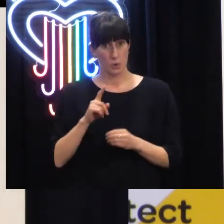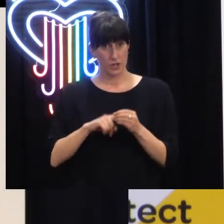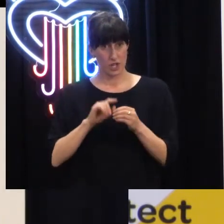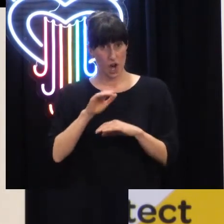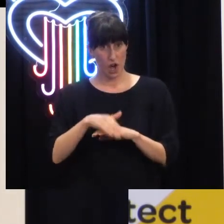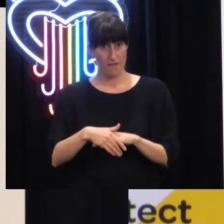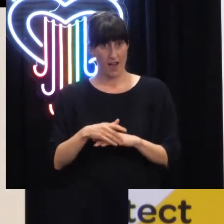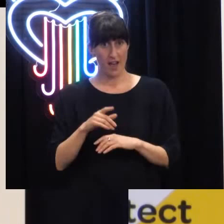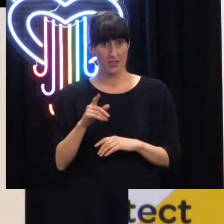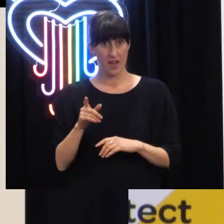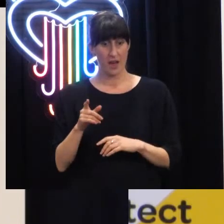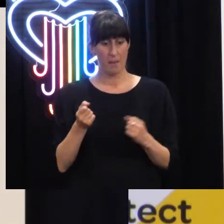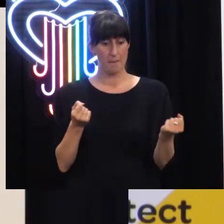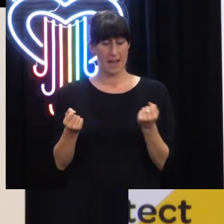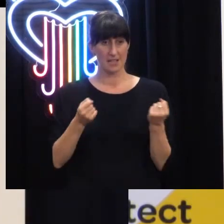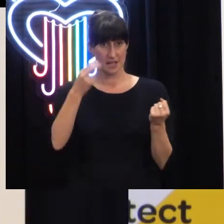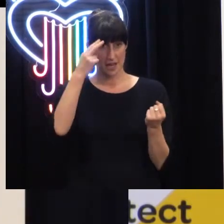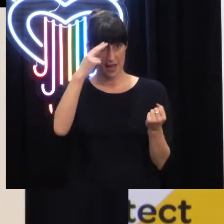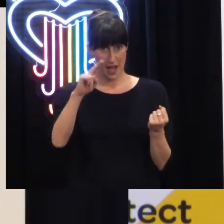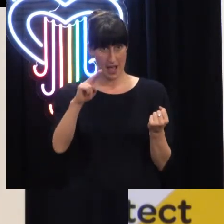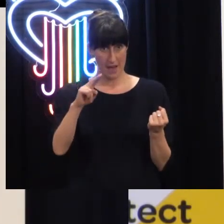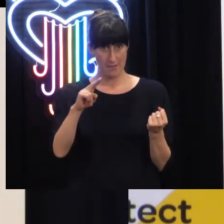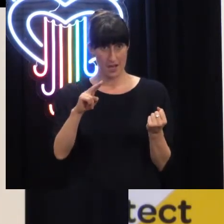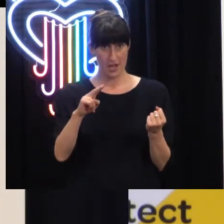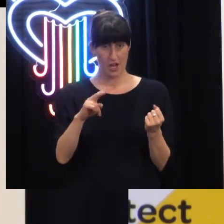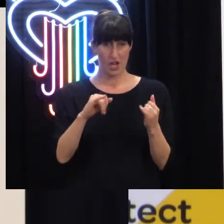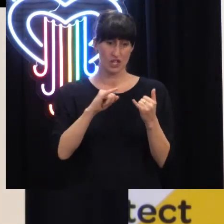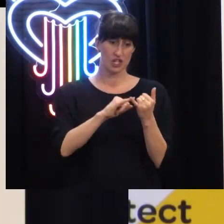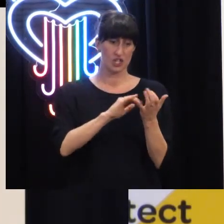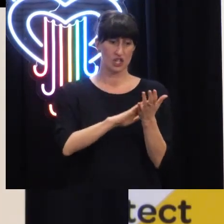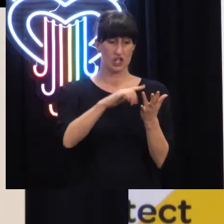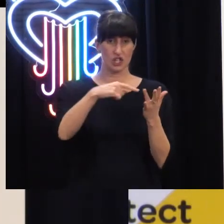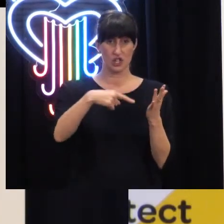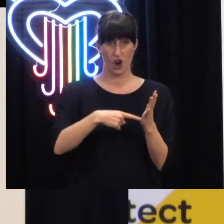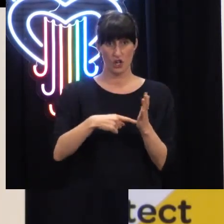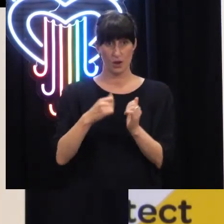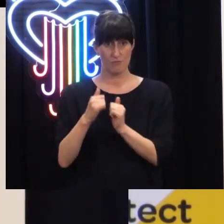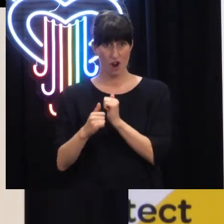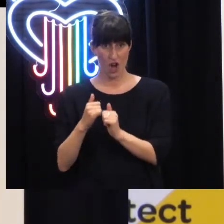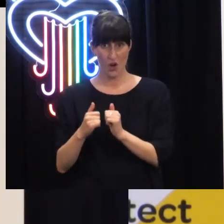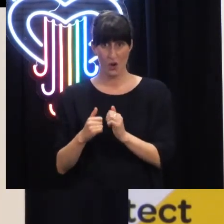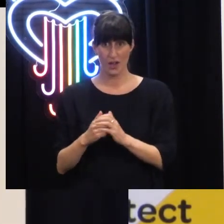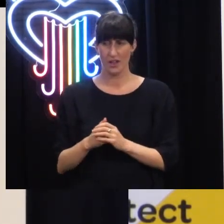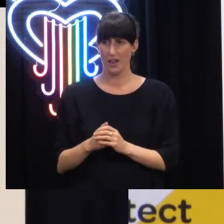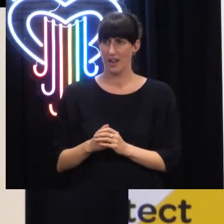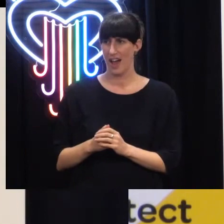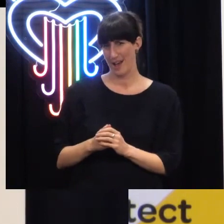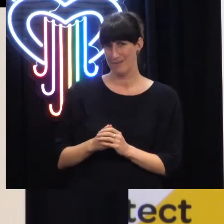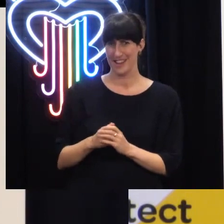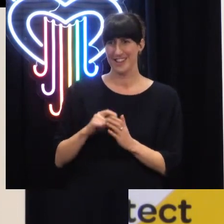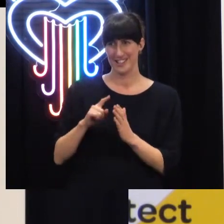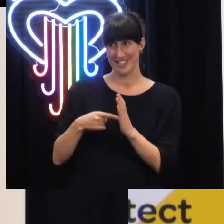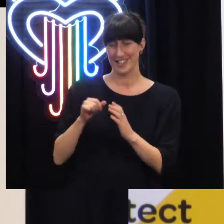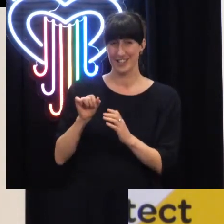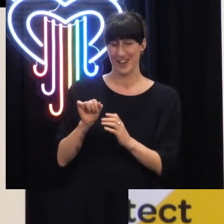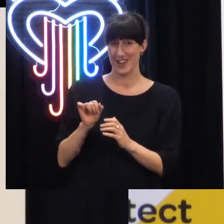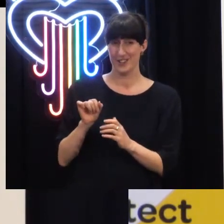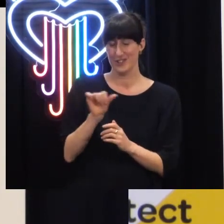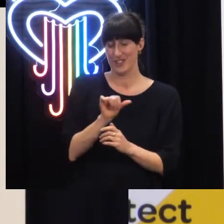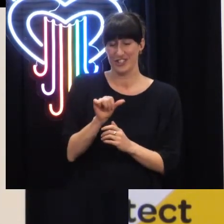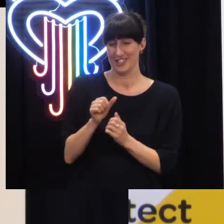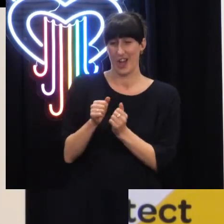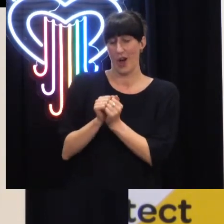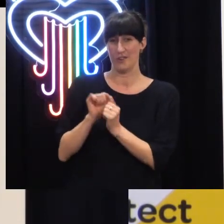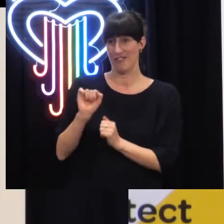So you should just own those questions, Jason. So yesterday I popped up